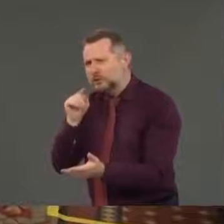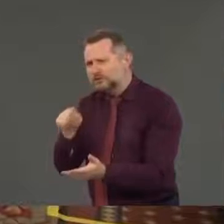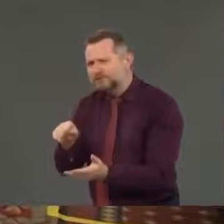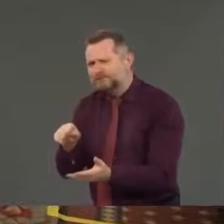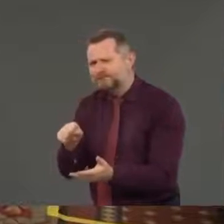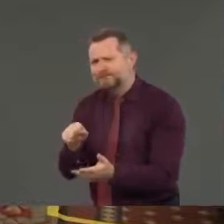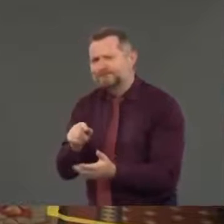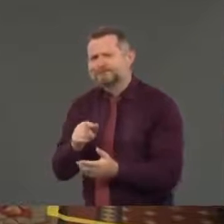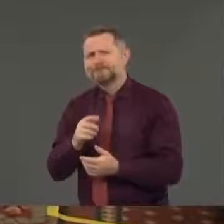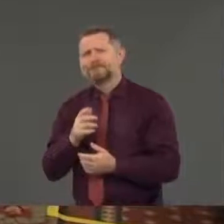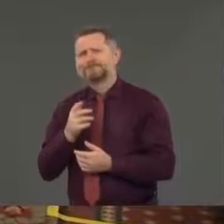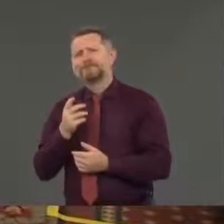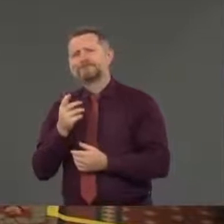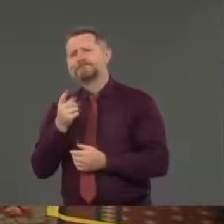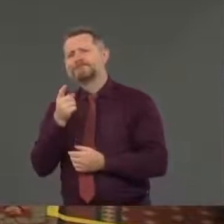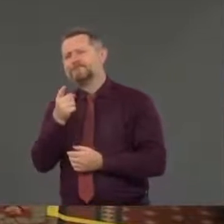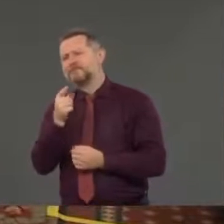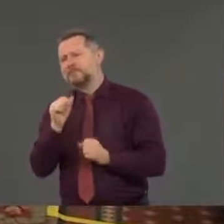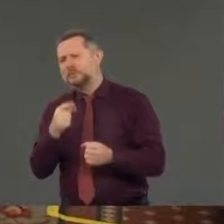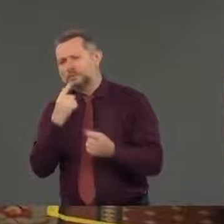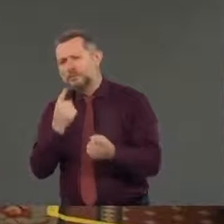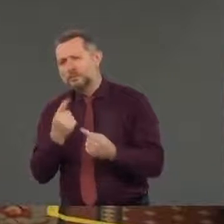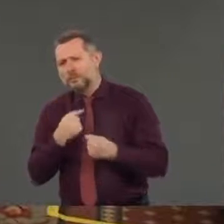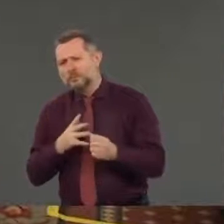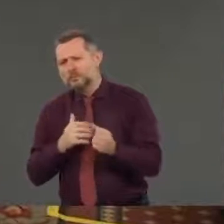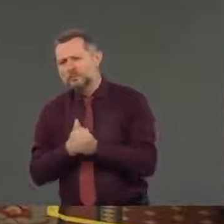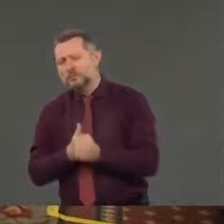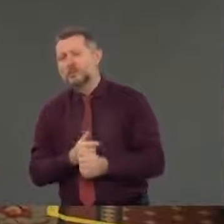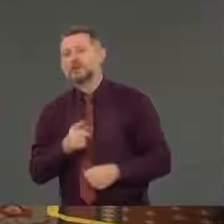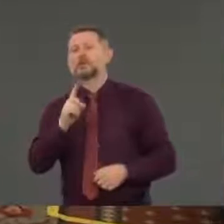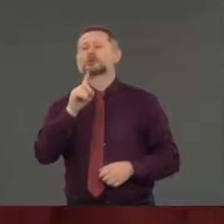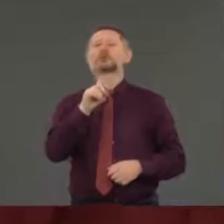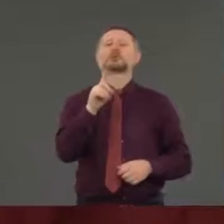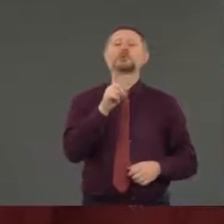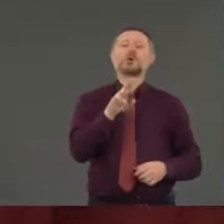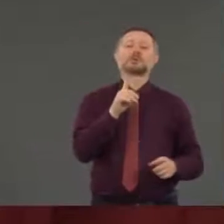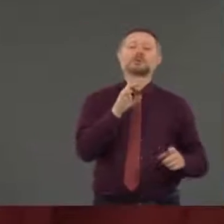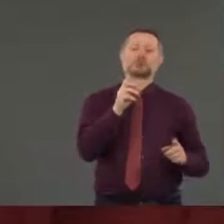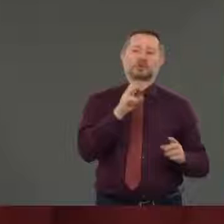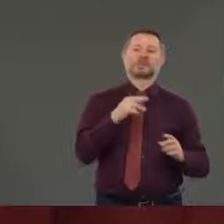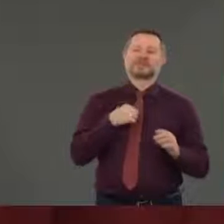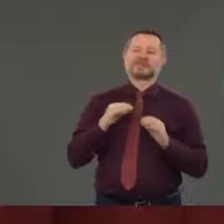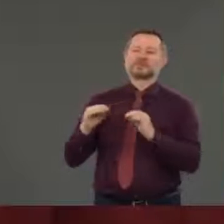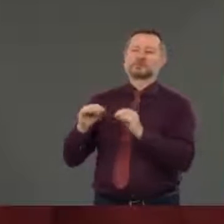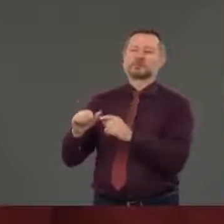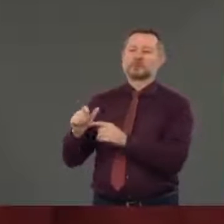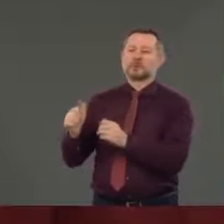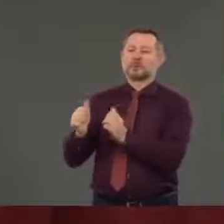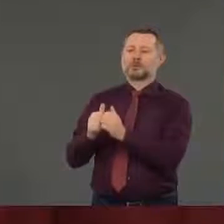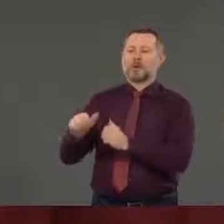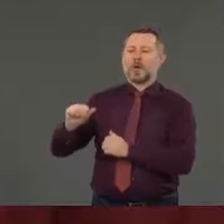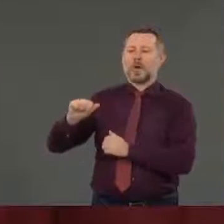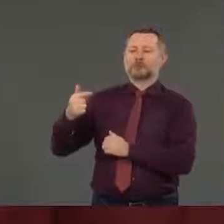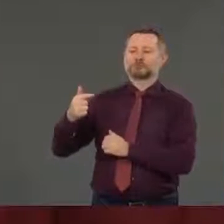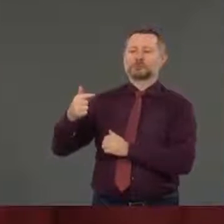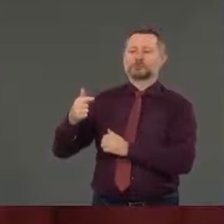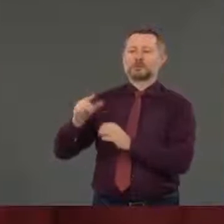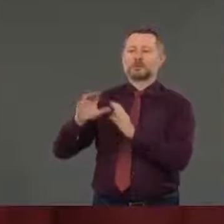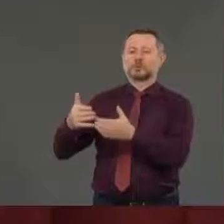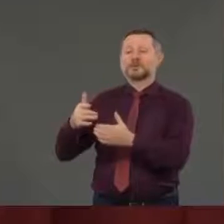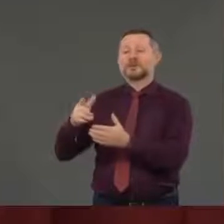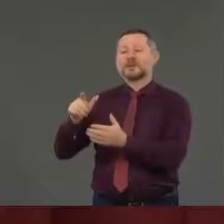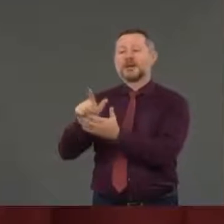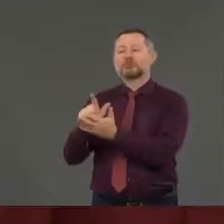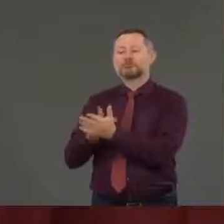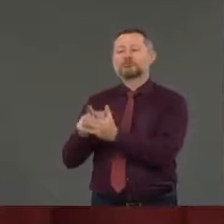you can report as a county? We're working with the AG's office on this. We've had incredible number of inspections into all of the